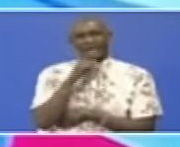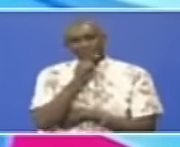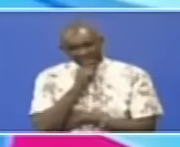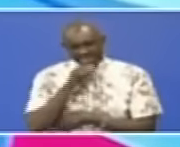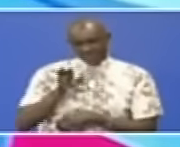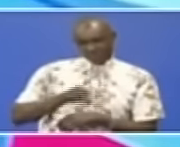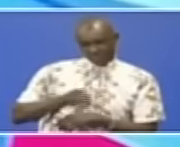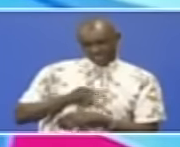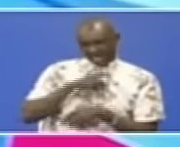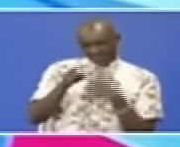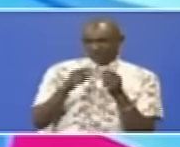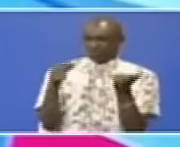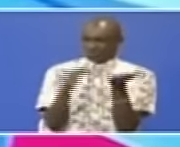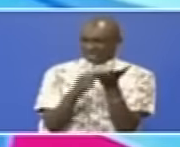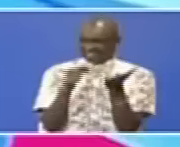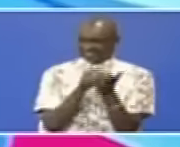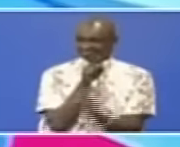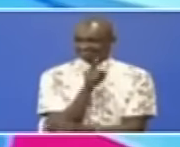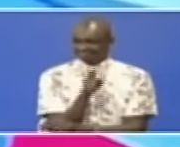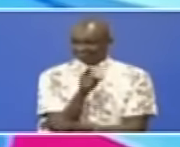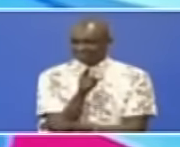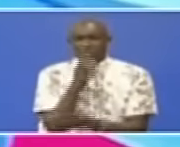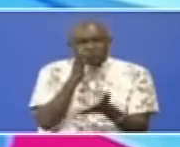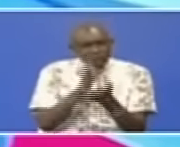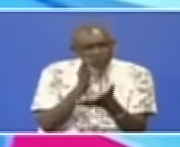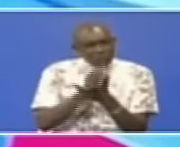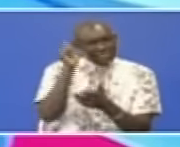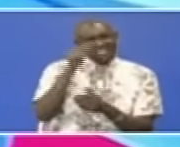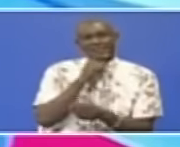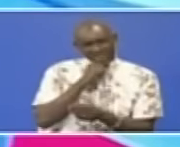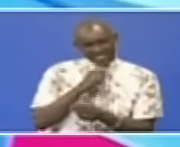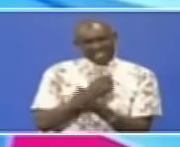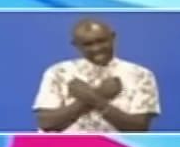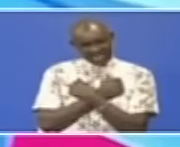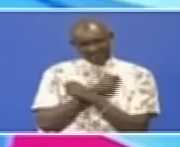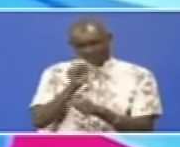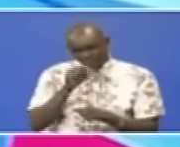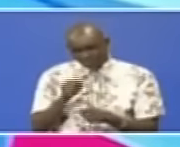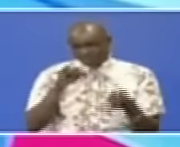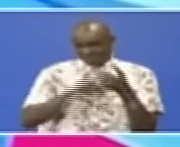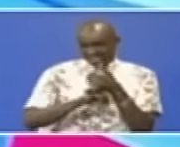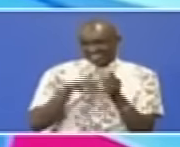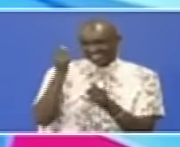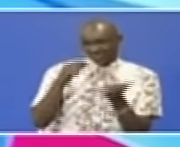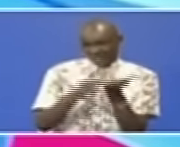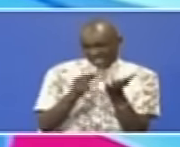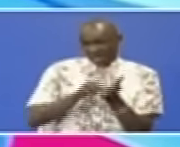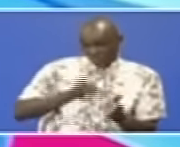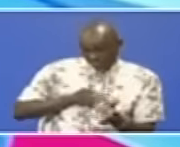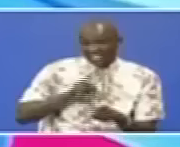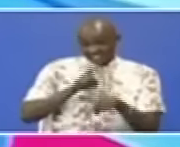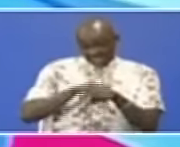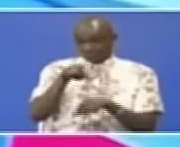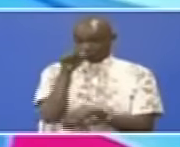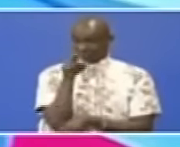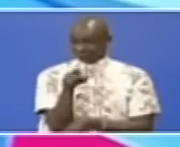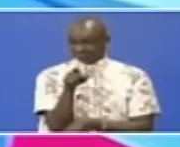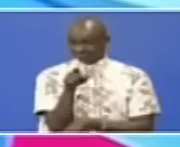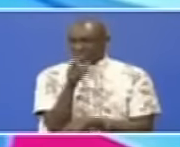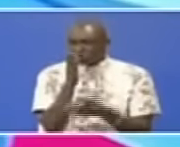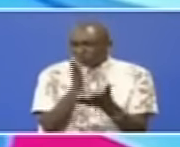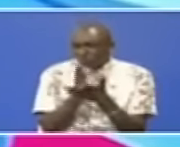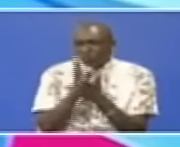women and even Ugandans. Now, is it true that Kenyan men would prefer to marry Ugandan women if they had the choice? And is